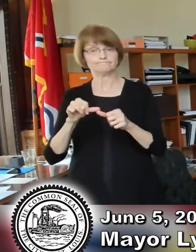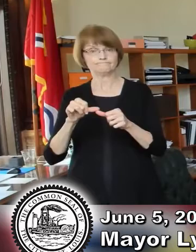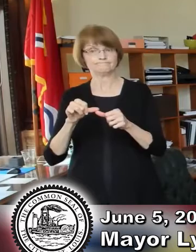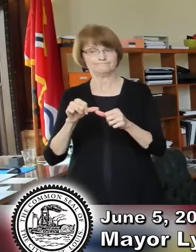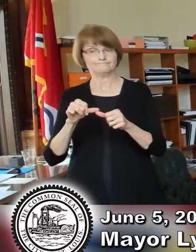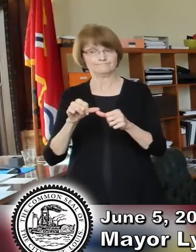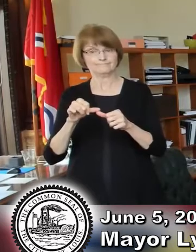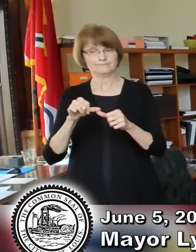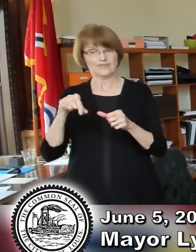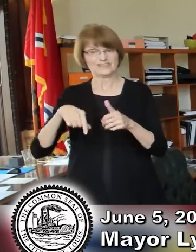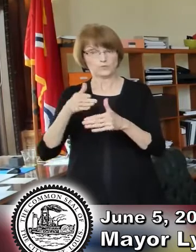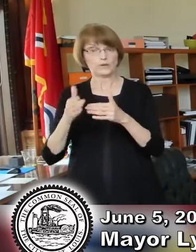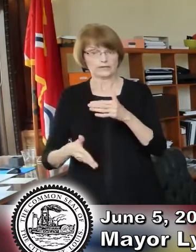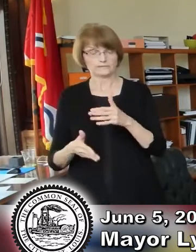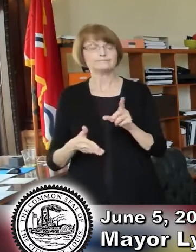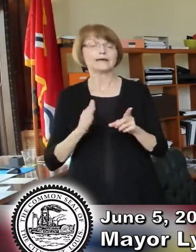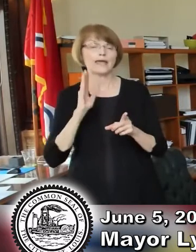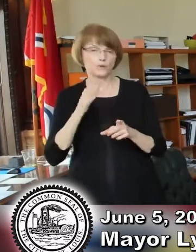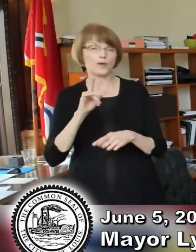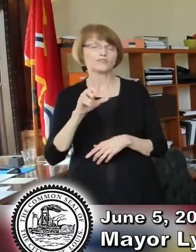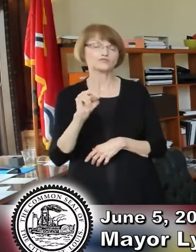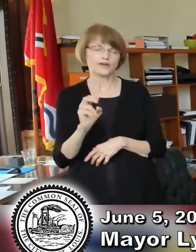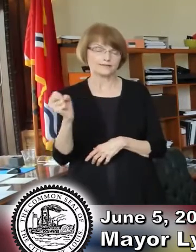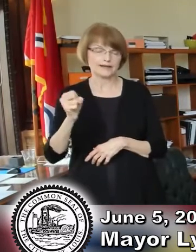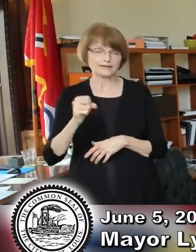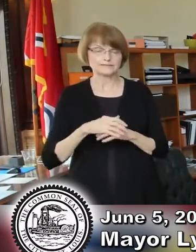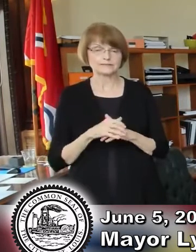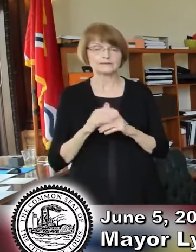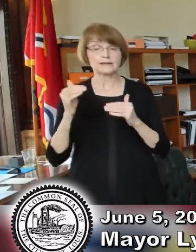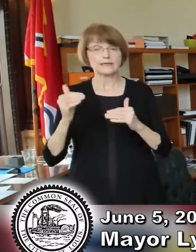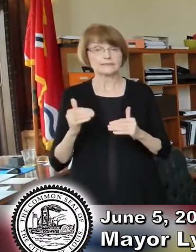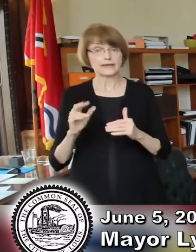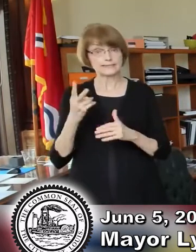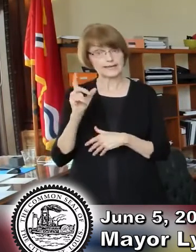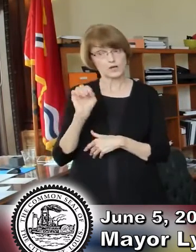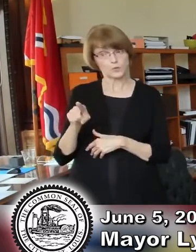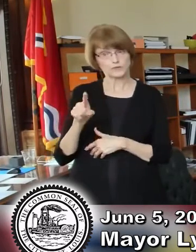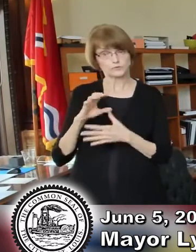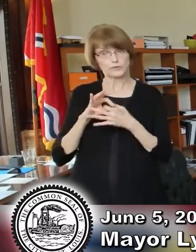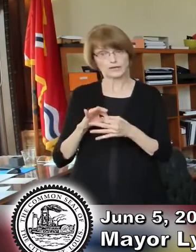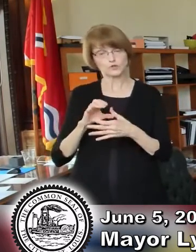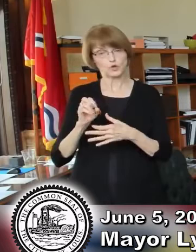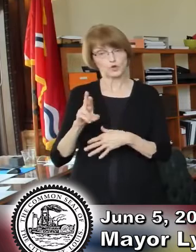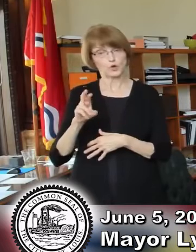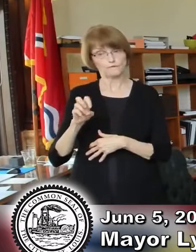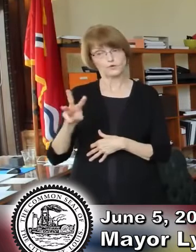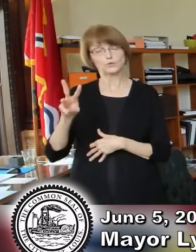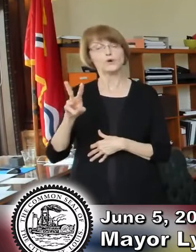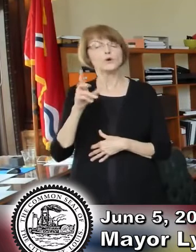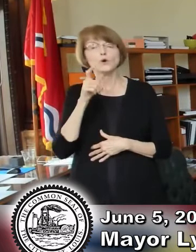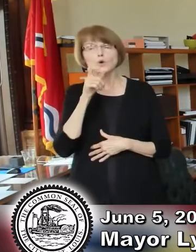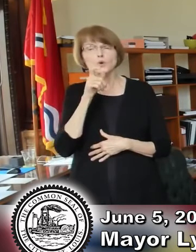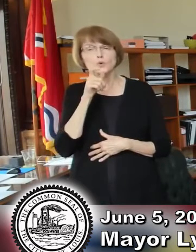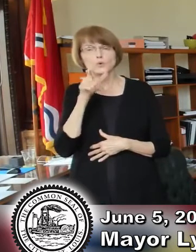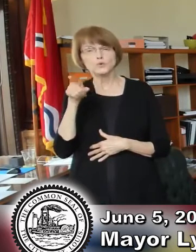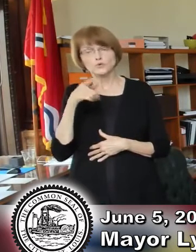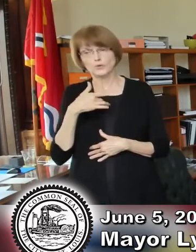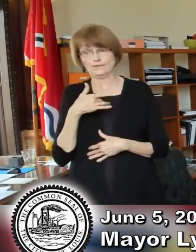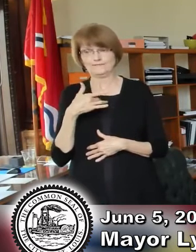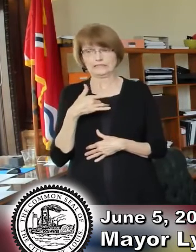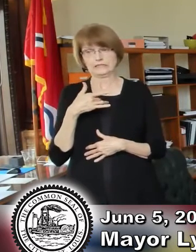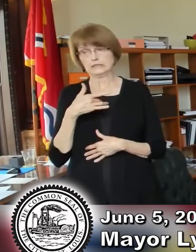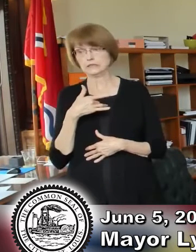the weekend, correct? It will, John. And then a second question about the curfew, Mayor. Who do you feel like is being